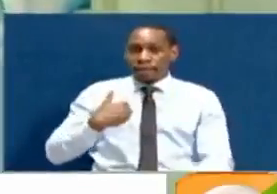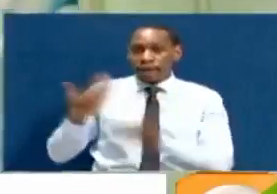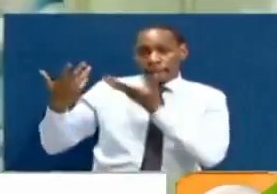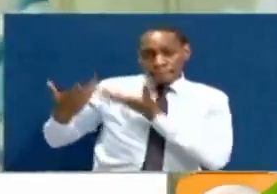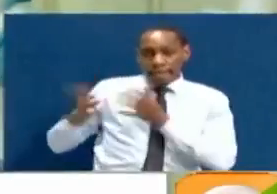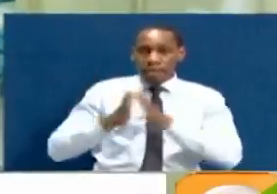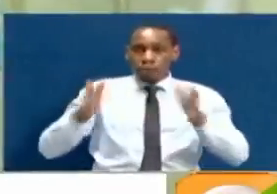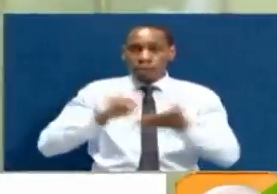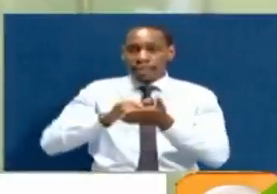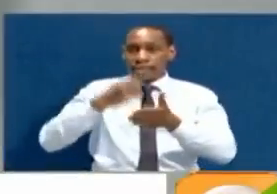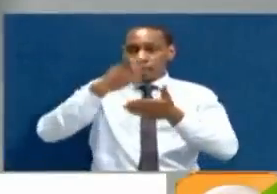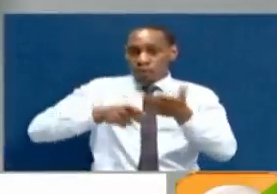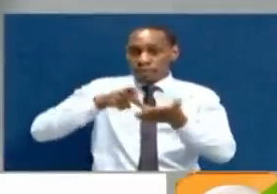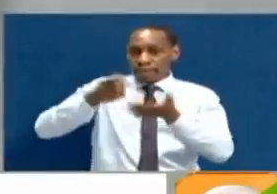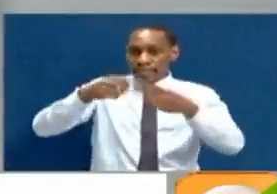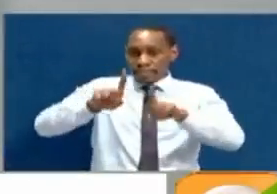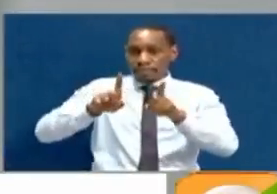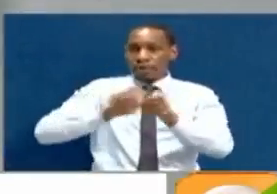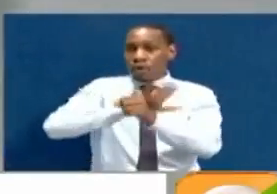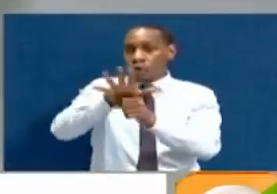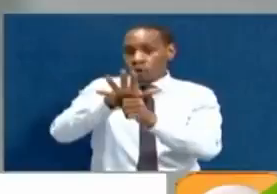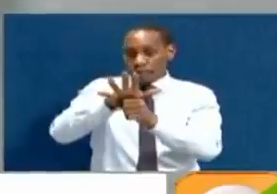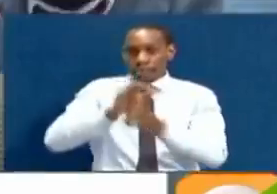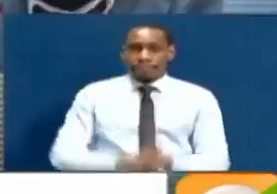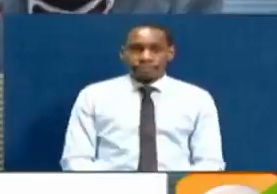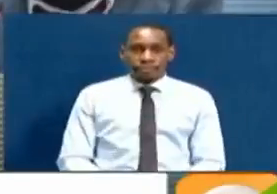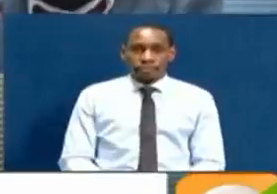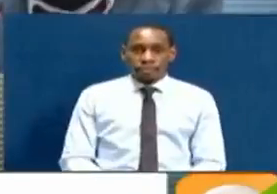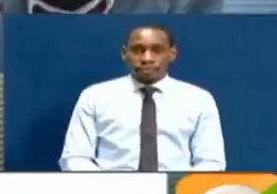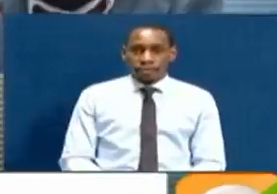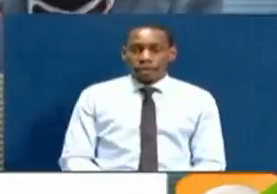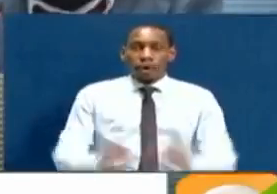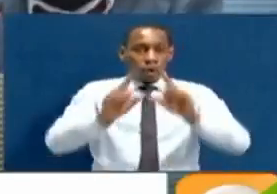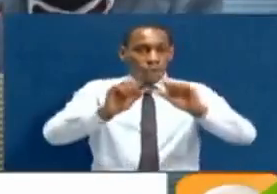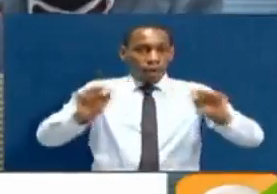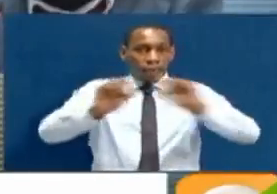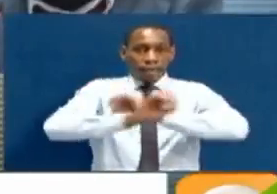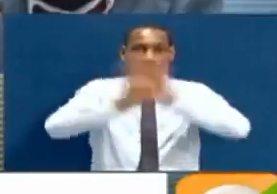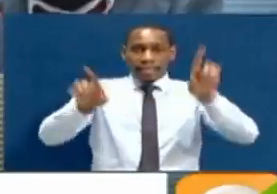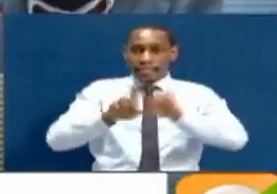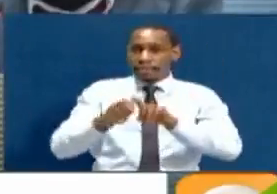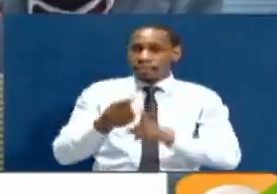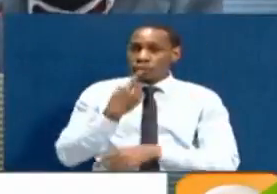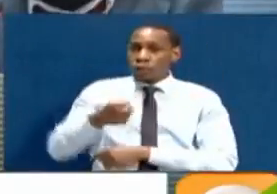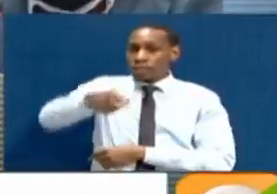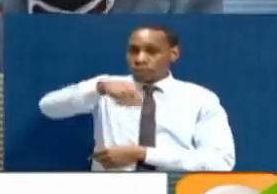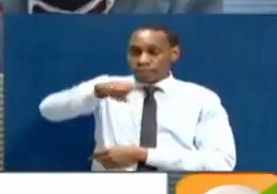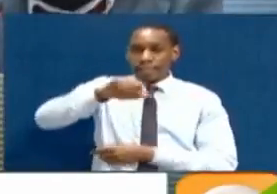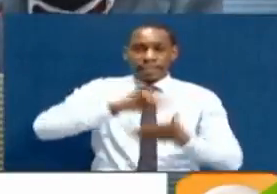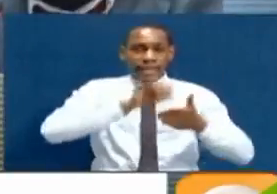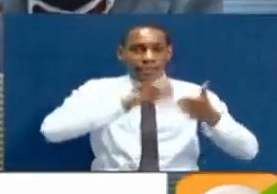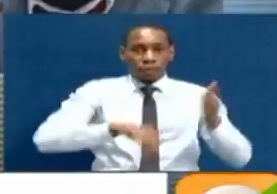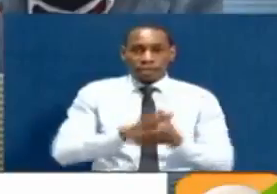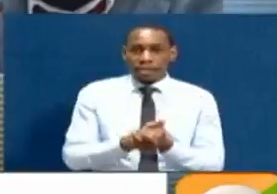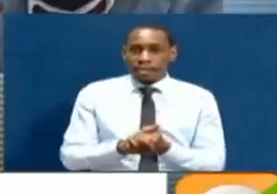burden of meeting the cost of COVID-19 treatment on their own. You are very clear and you told us that